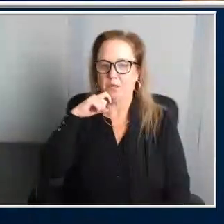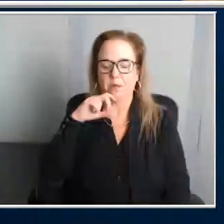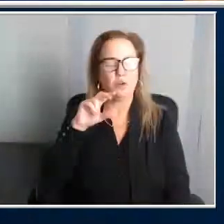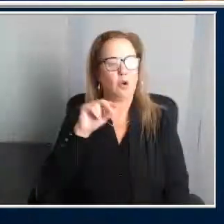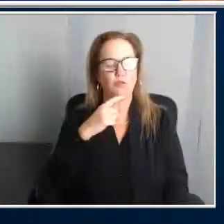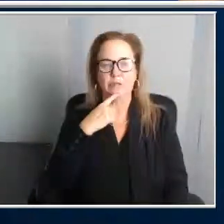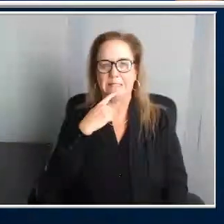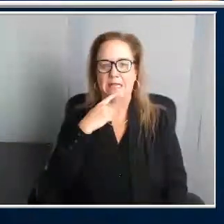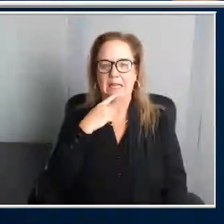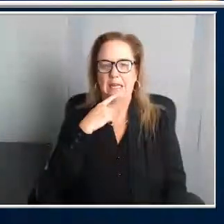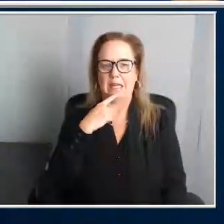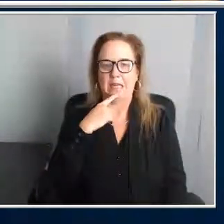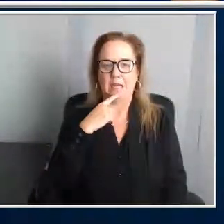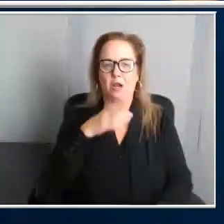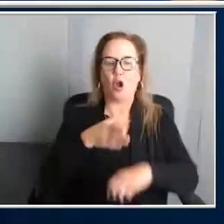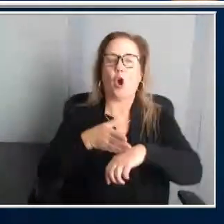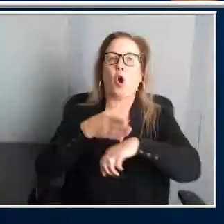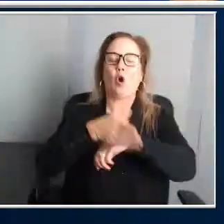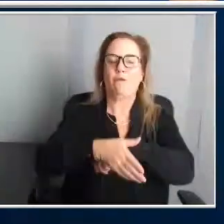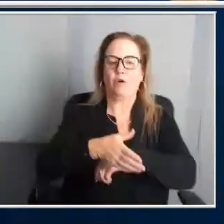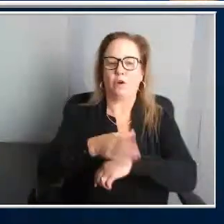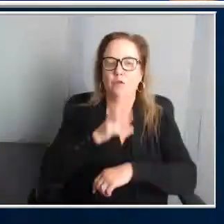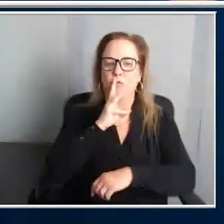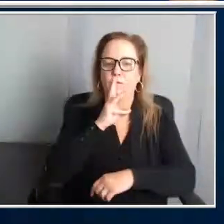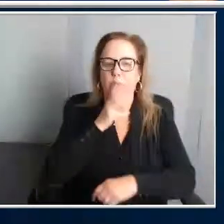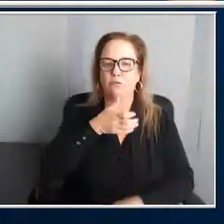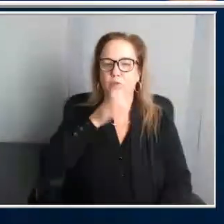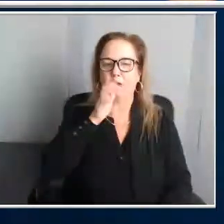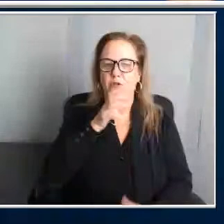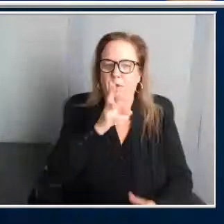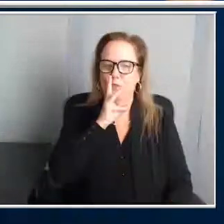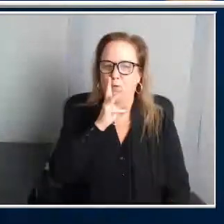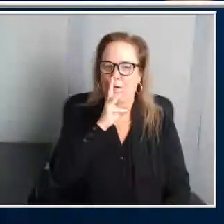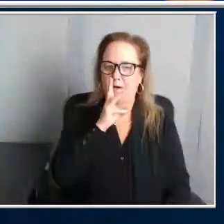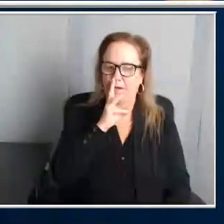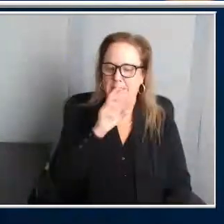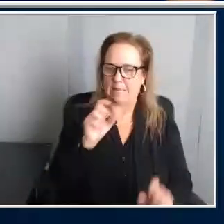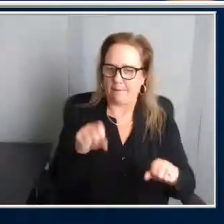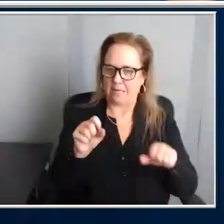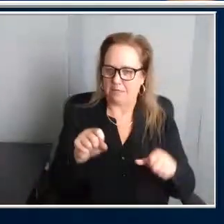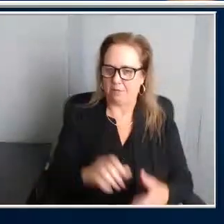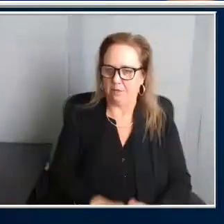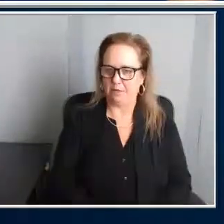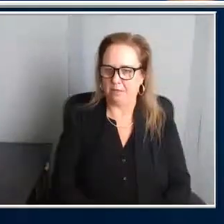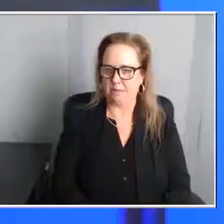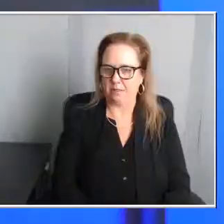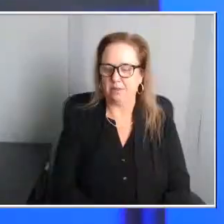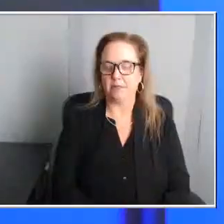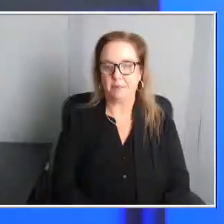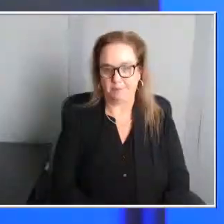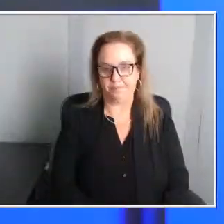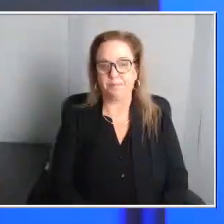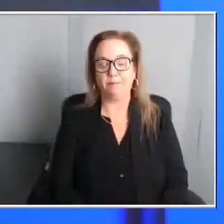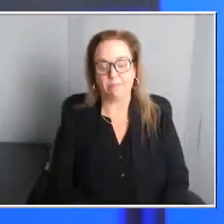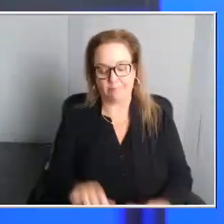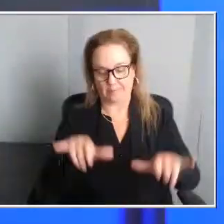it to overhydration, drinking too much water. Is that possible? It is, and so, not treating her,